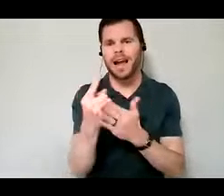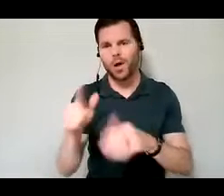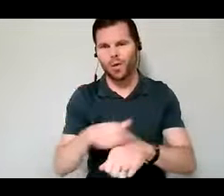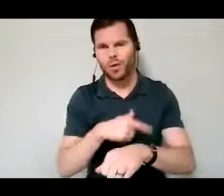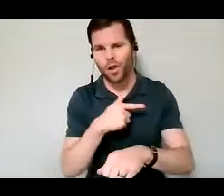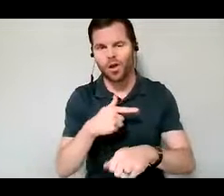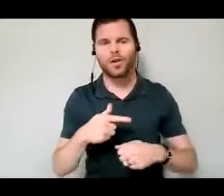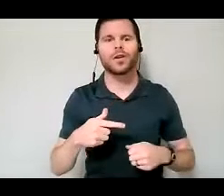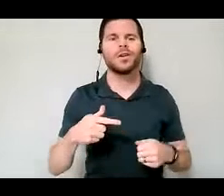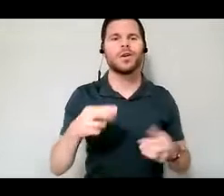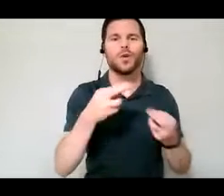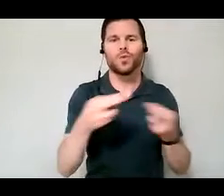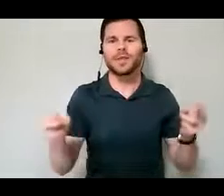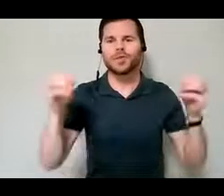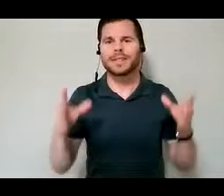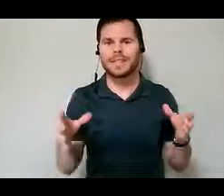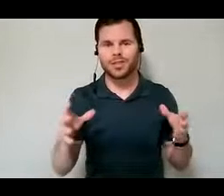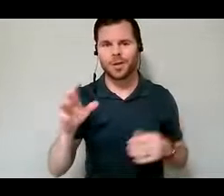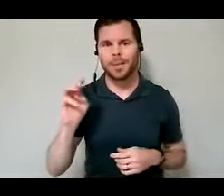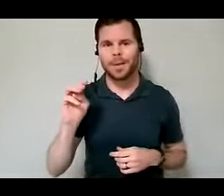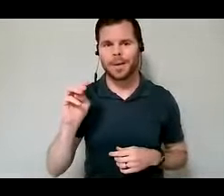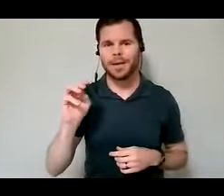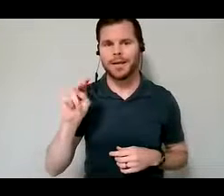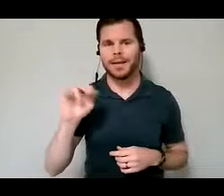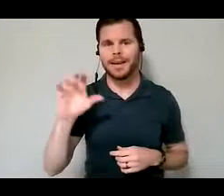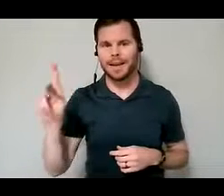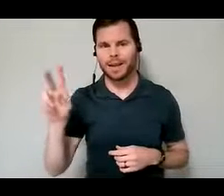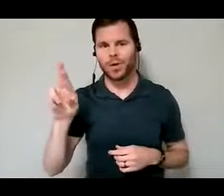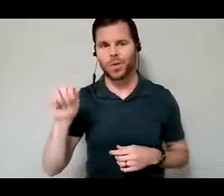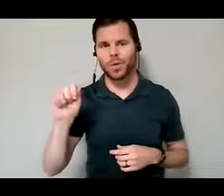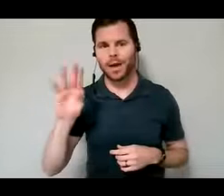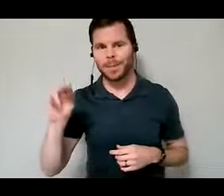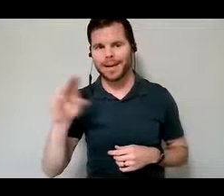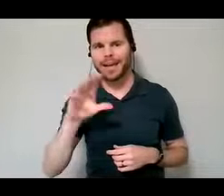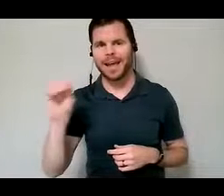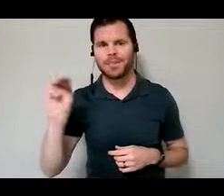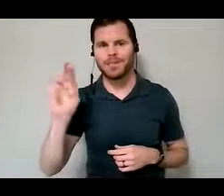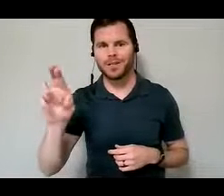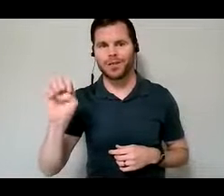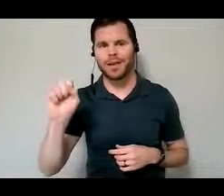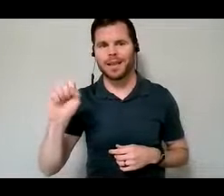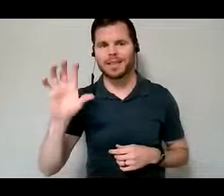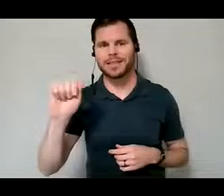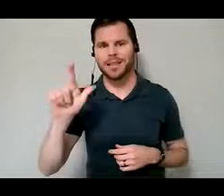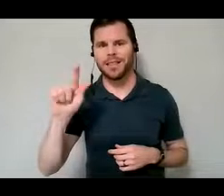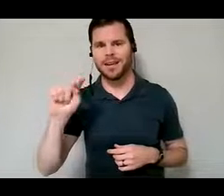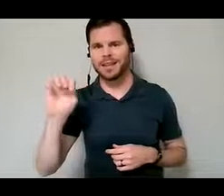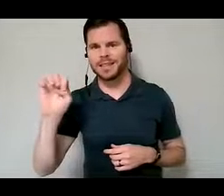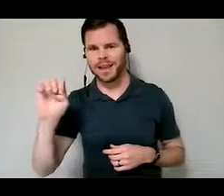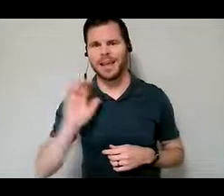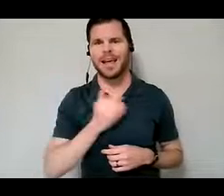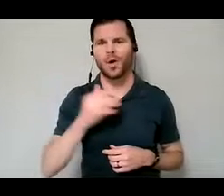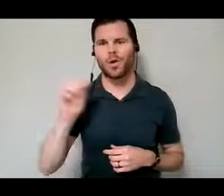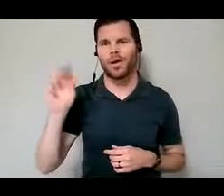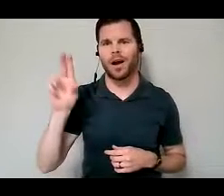by resource teacher Mick Rabin and Mr. Escalante, our Audubon school counselor. At the end of